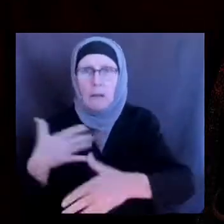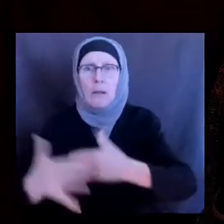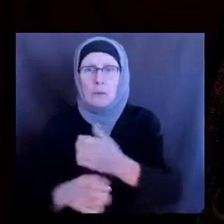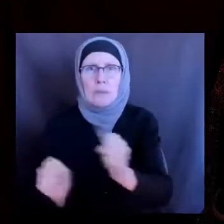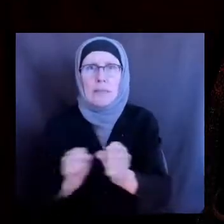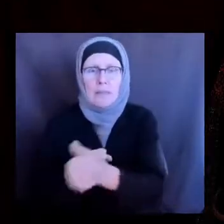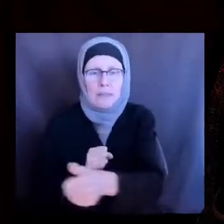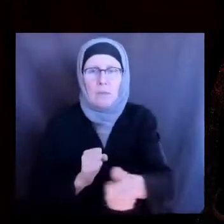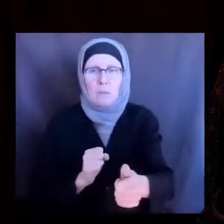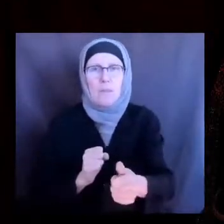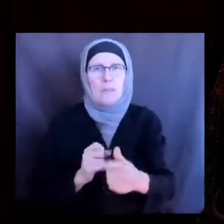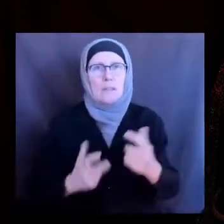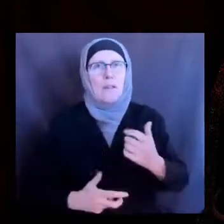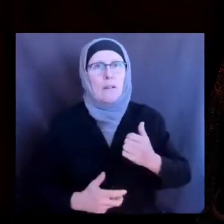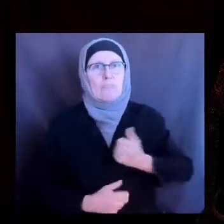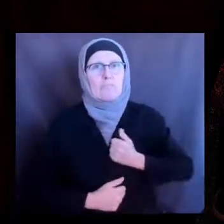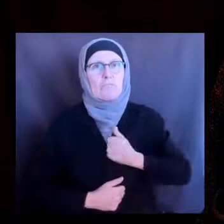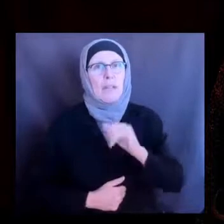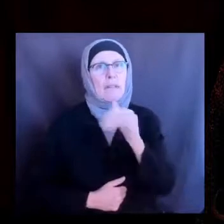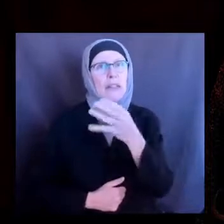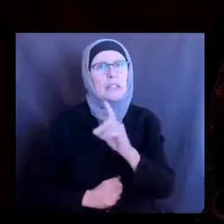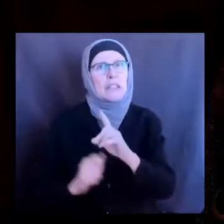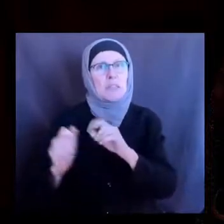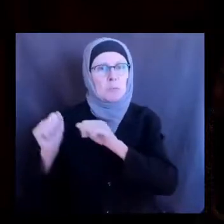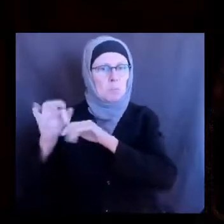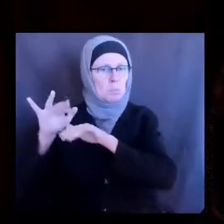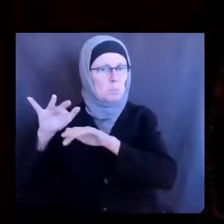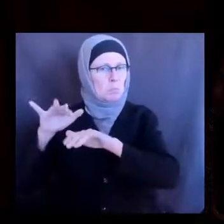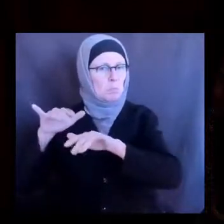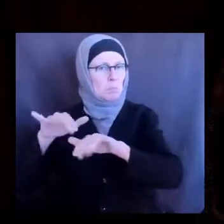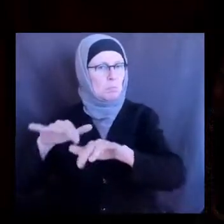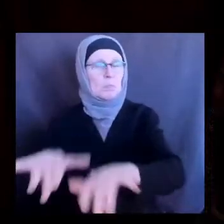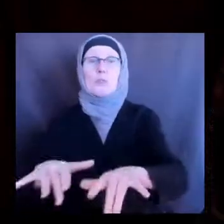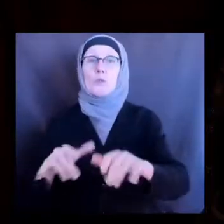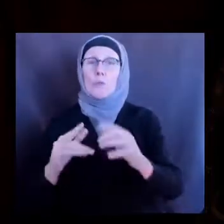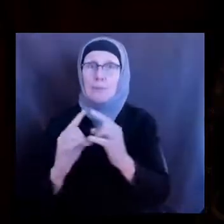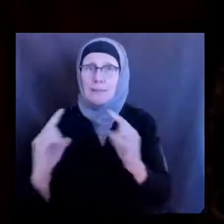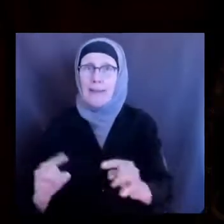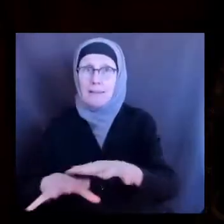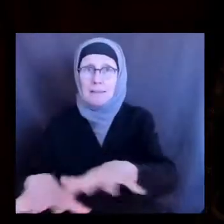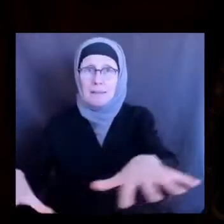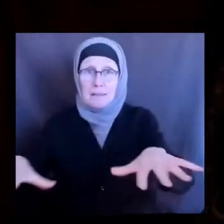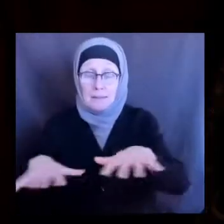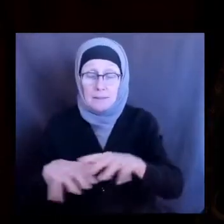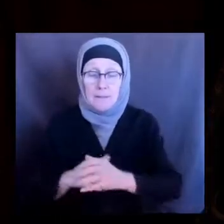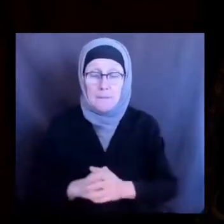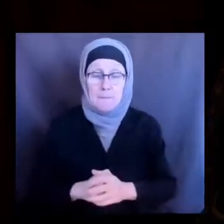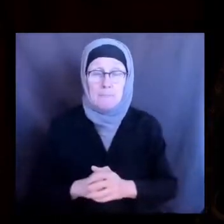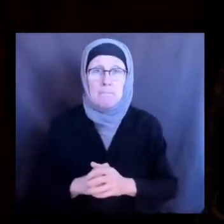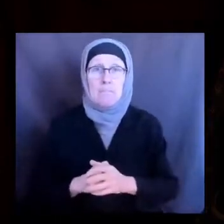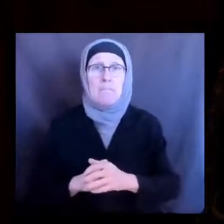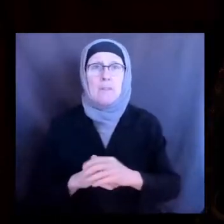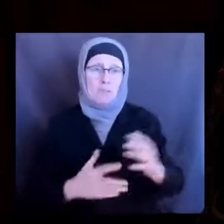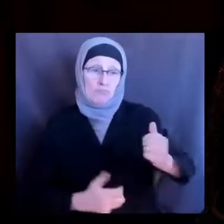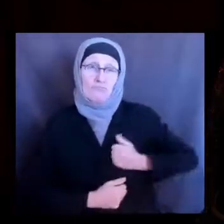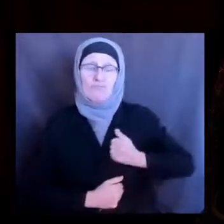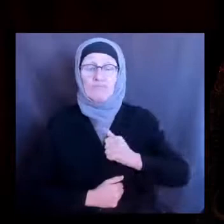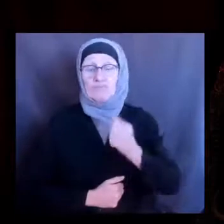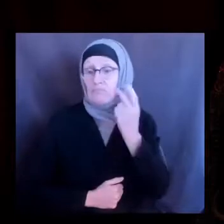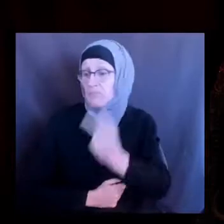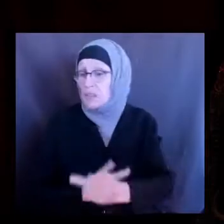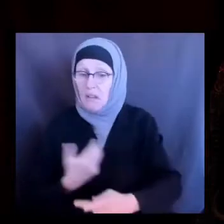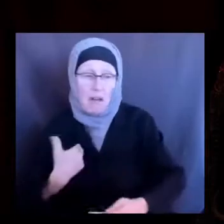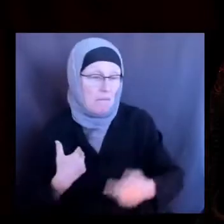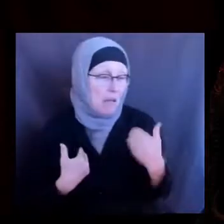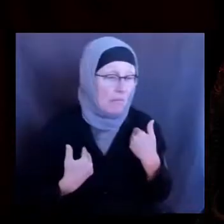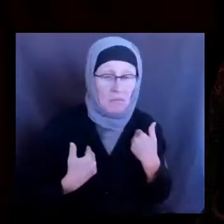Shimr into the tent of Imam Sajjad. And he looked at the carpet on which Imam was